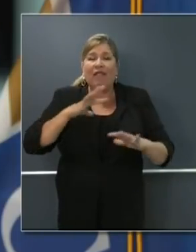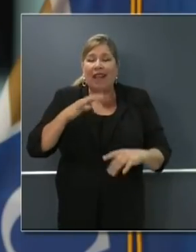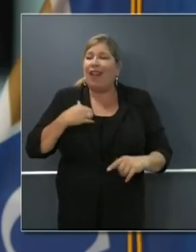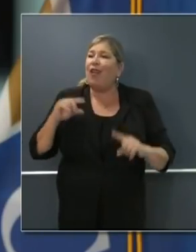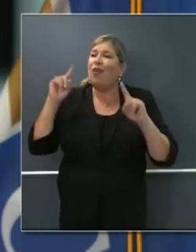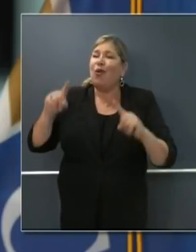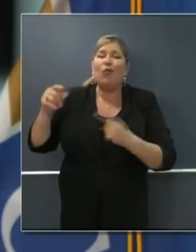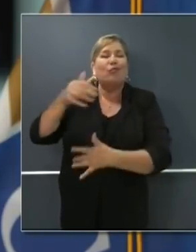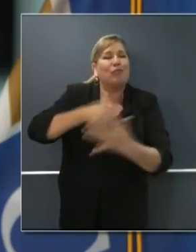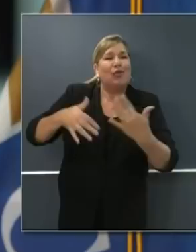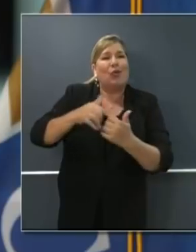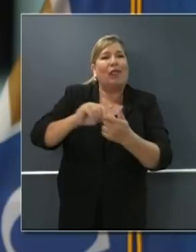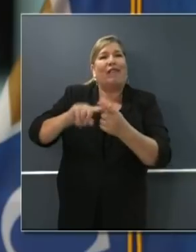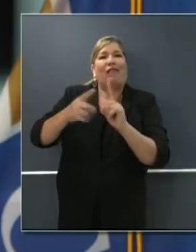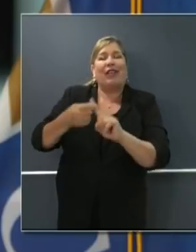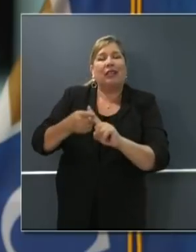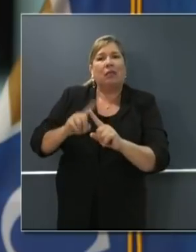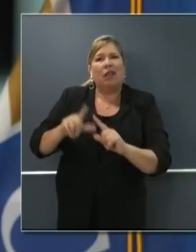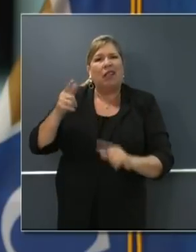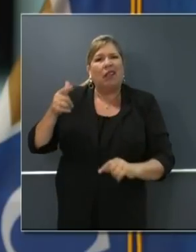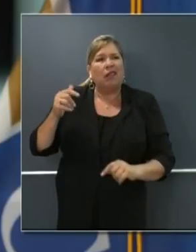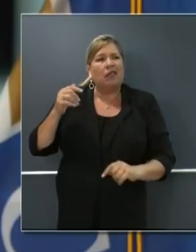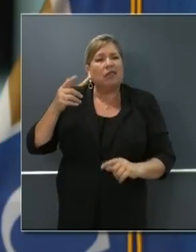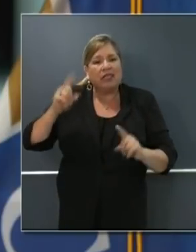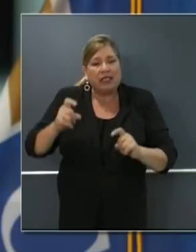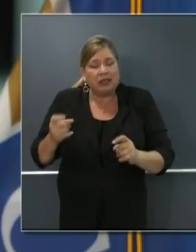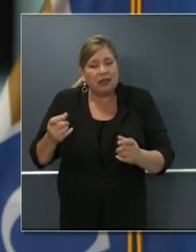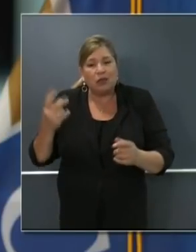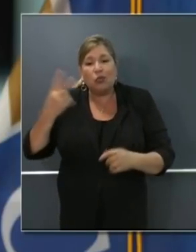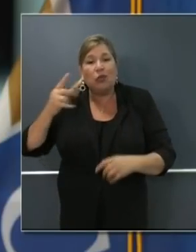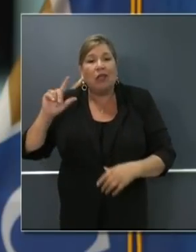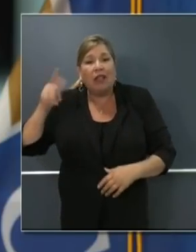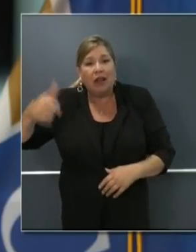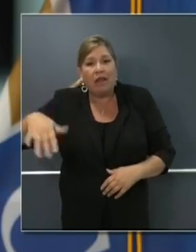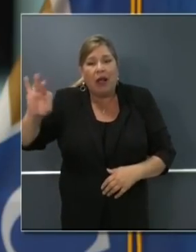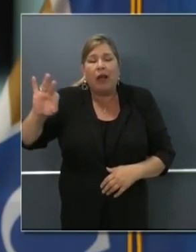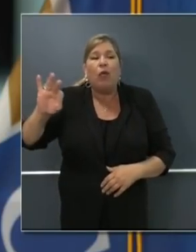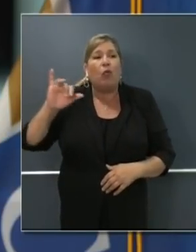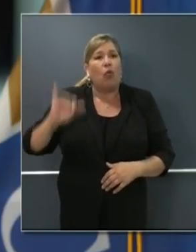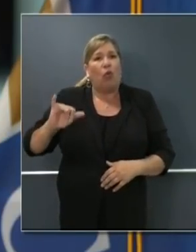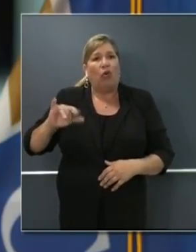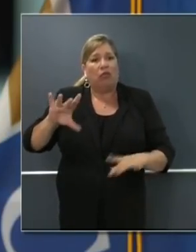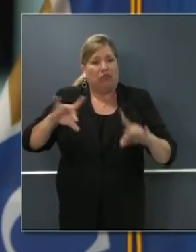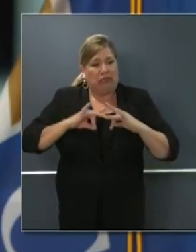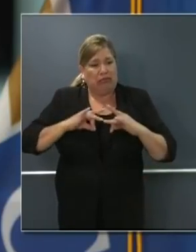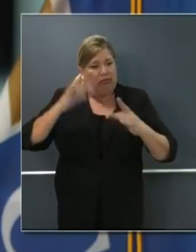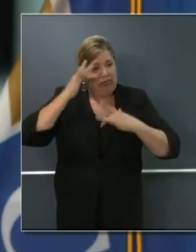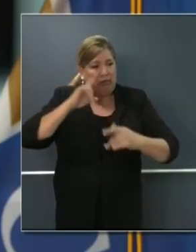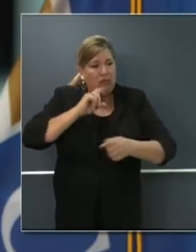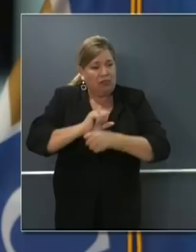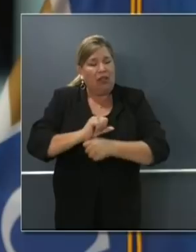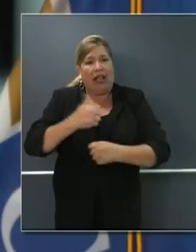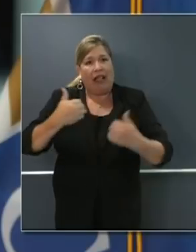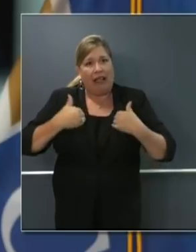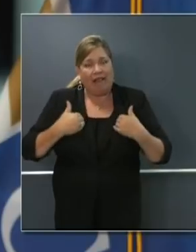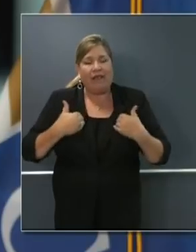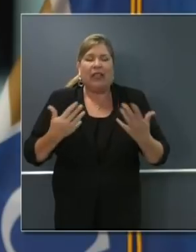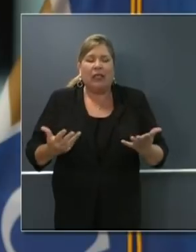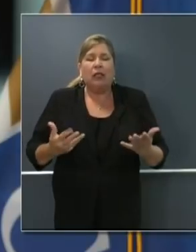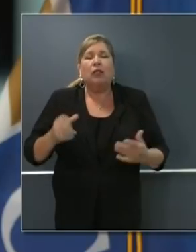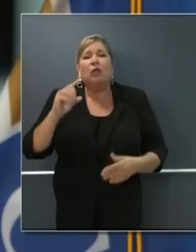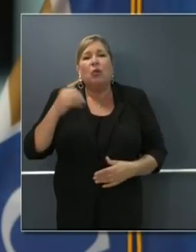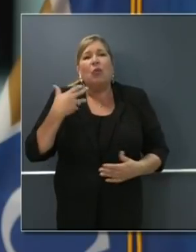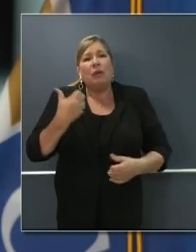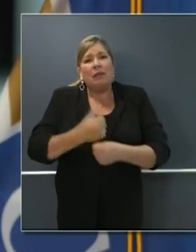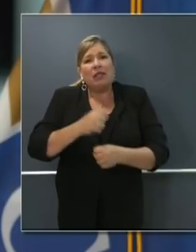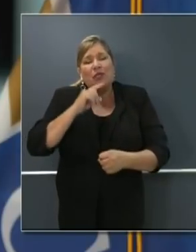friends, and then 2 days later, you may get another test and find out you're positive. So we want to be able to give people some confidence,